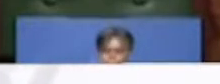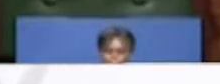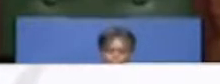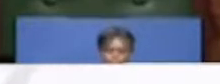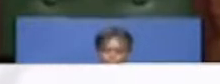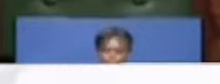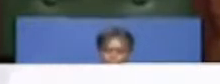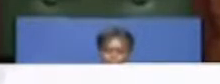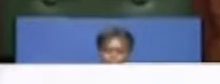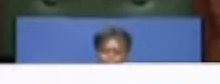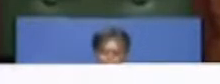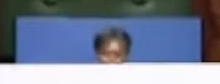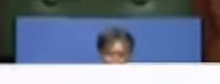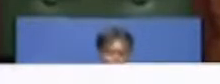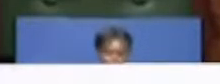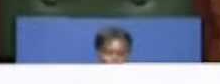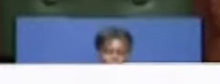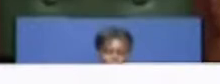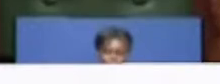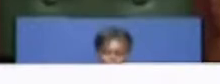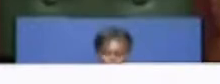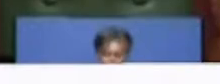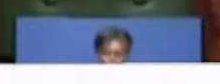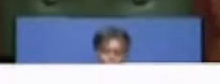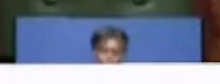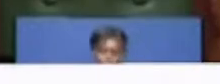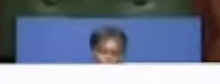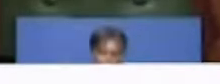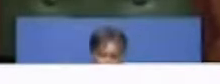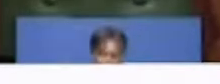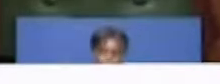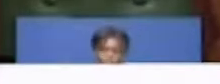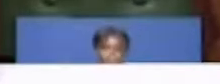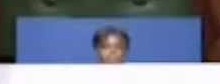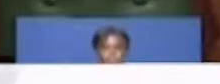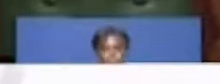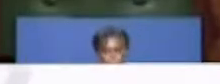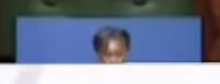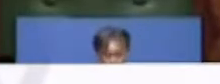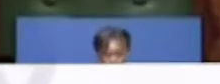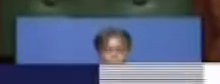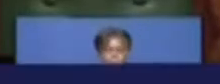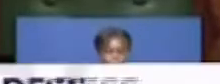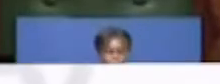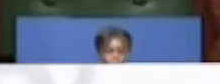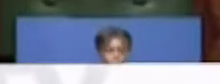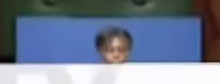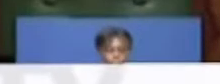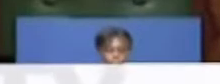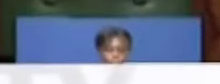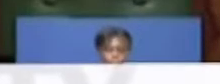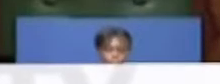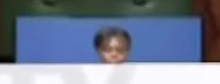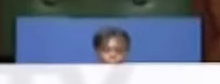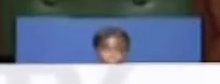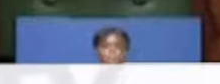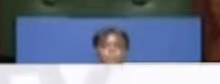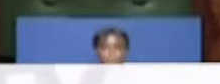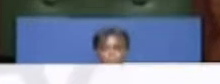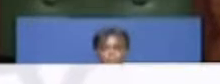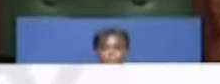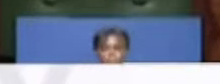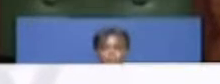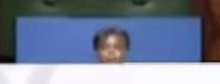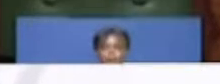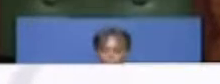fairness, health, wealth, and security will be built on. And for this reason,